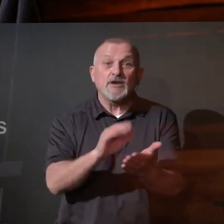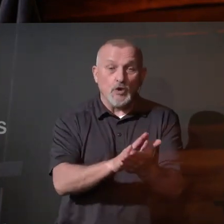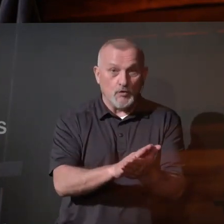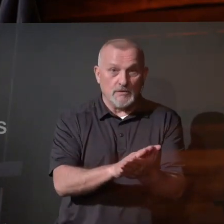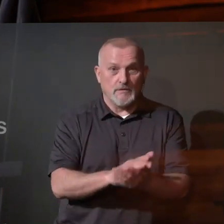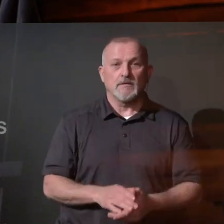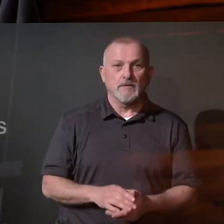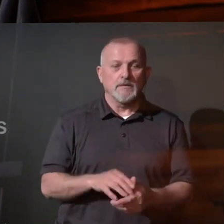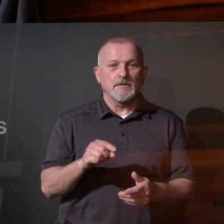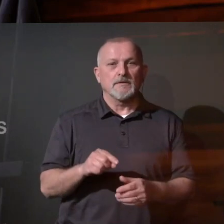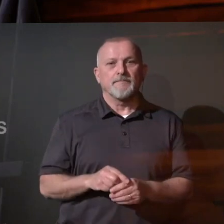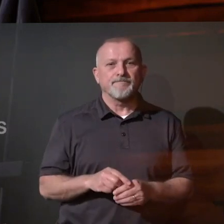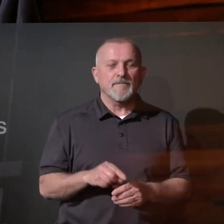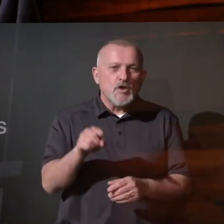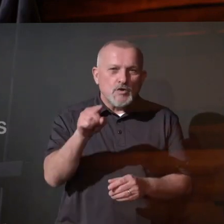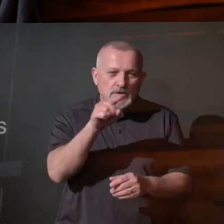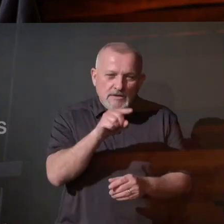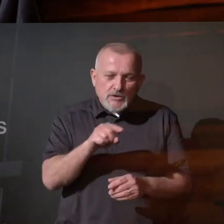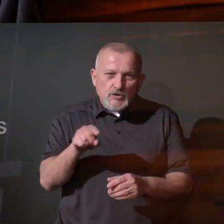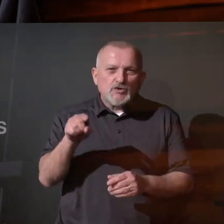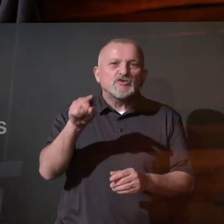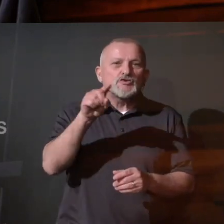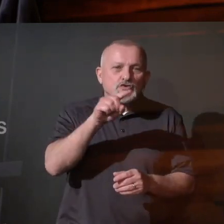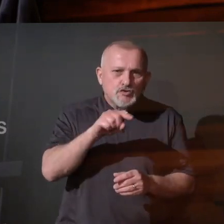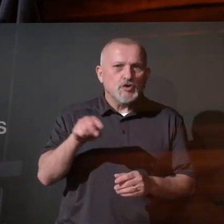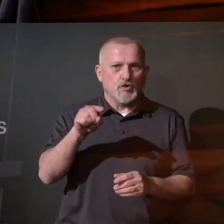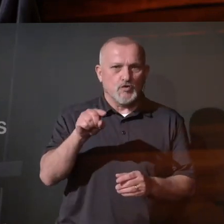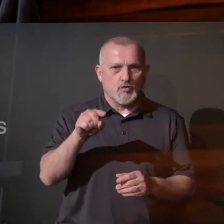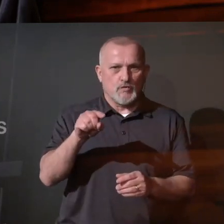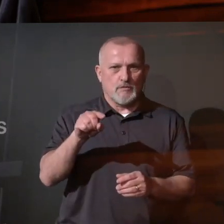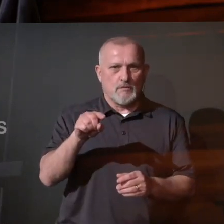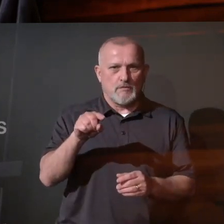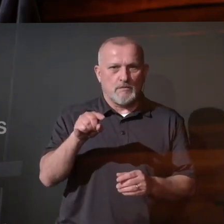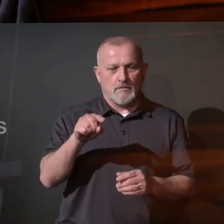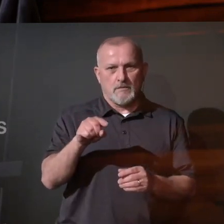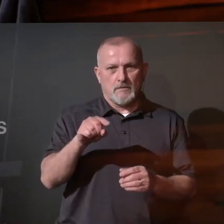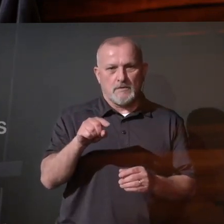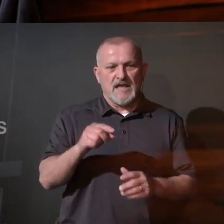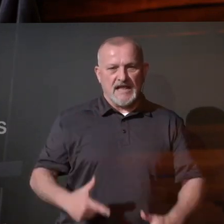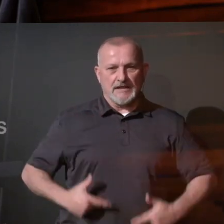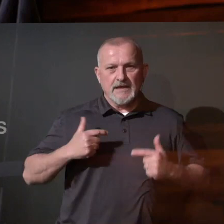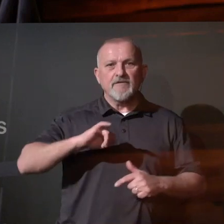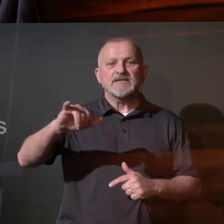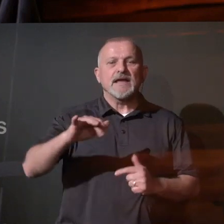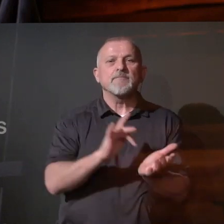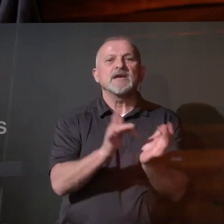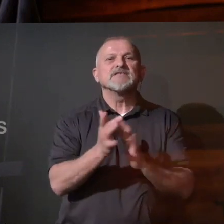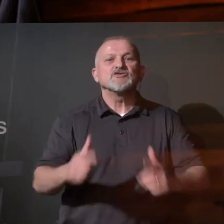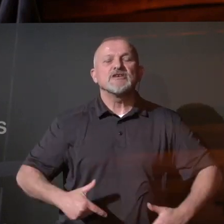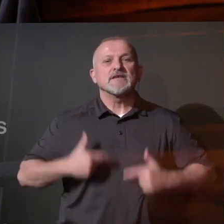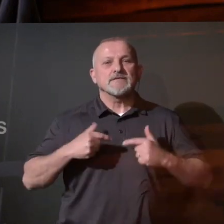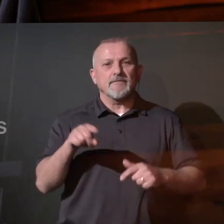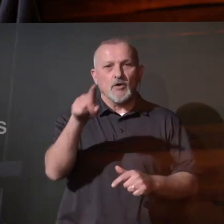pen, highlight, circle, underline. Live their lives as Jesus did. We're going to see the connection here throughout the